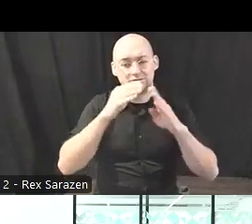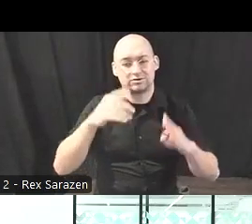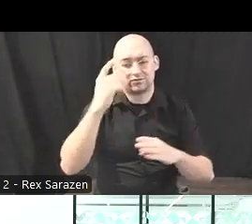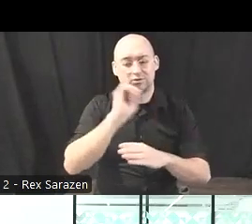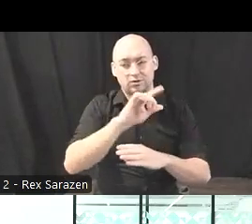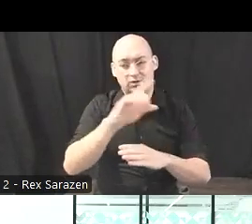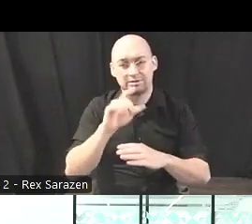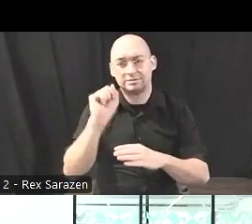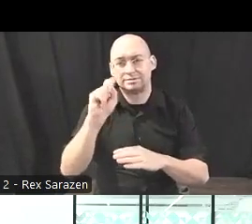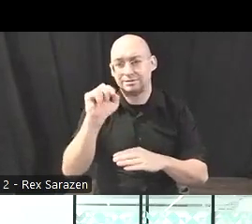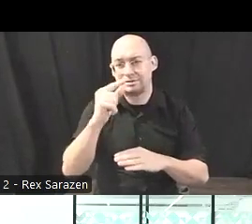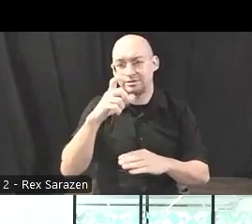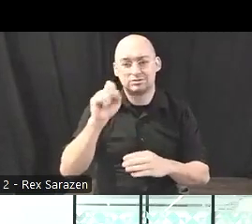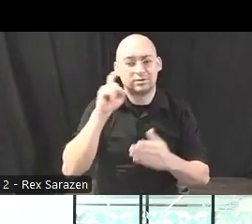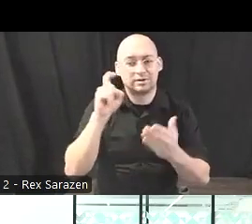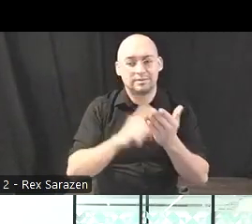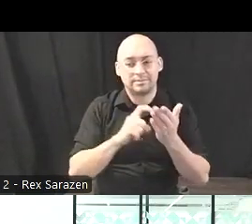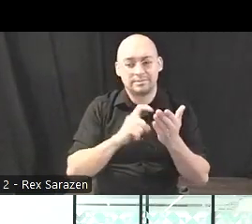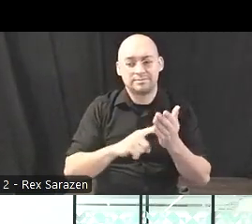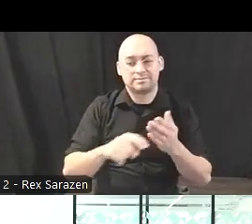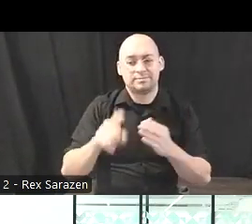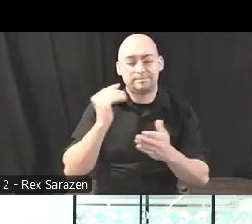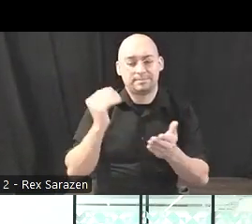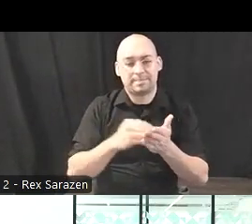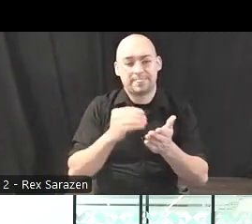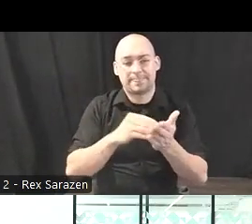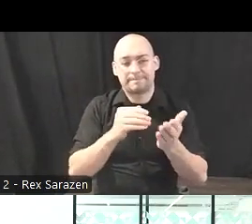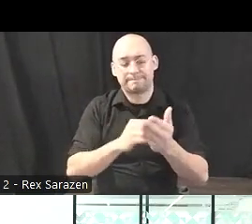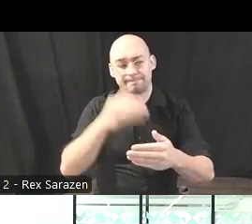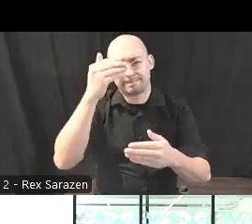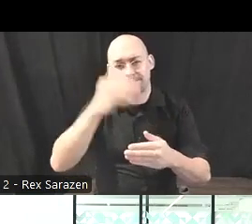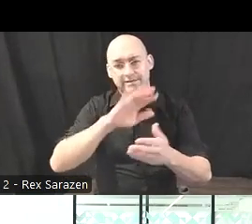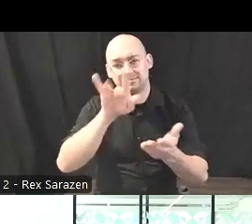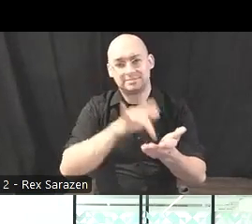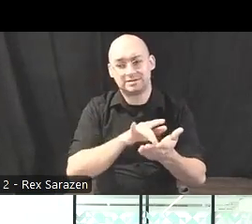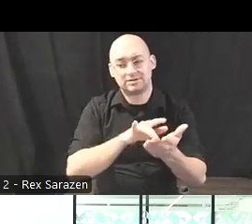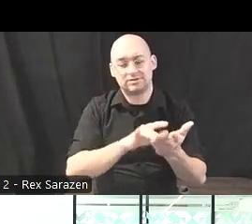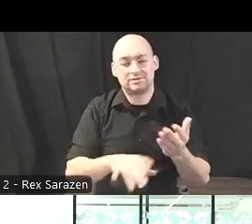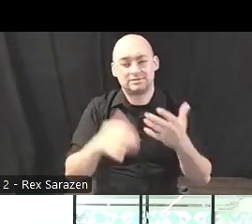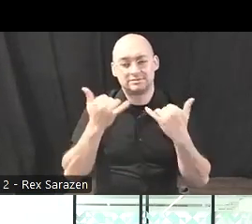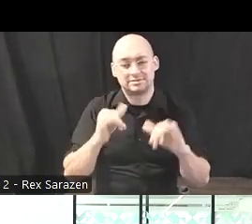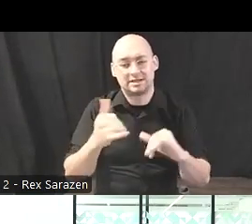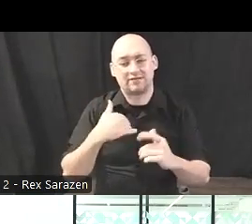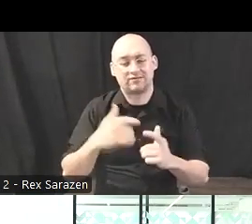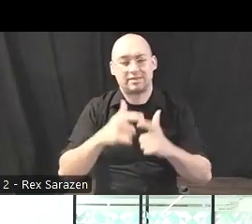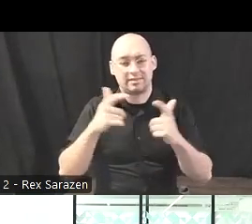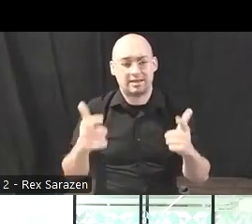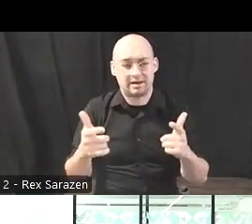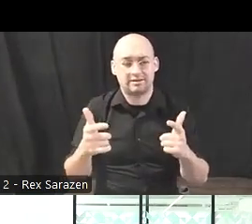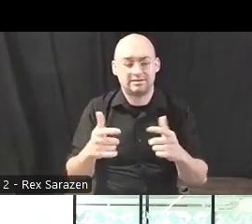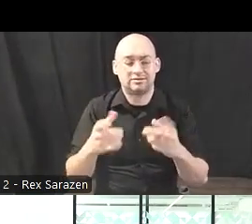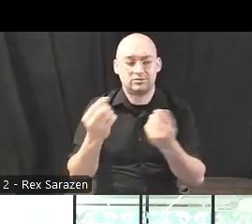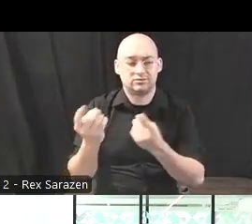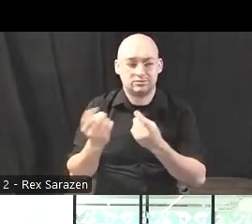Recognizing, as you all have said repeatedly, and keep it front and center for us, we still have a long ways to go.